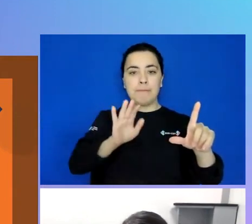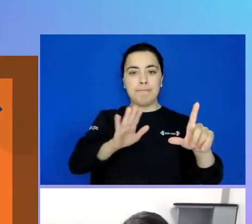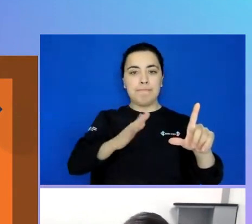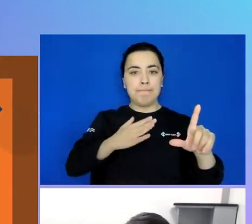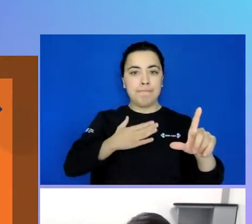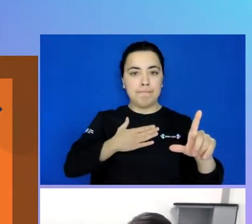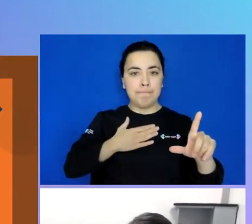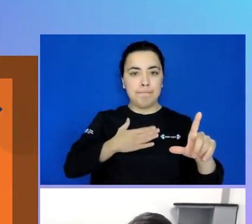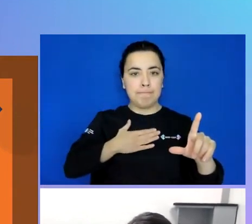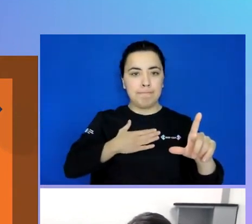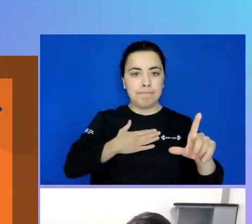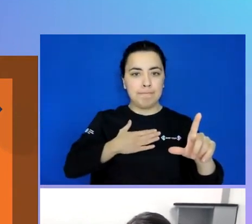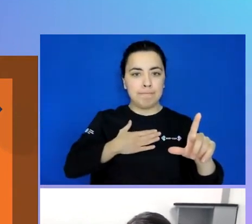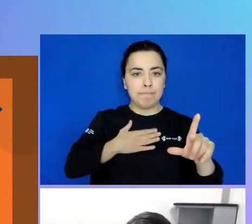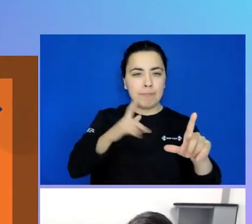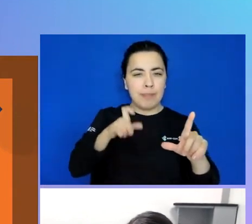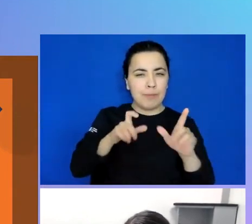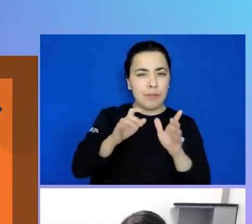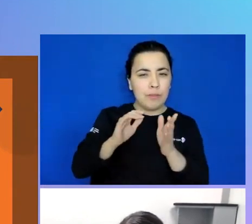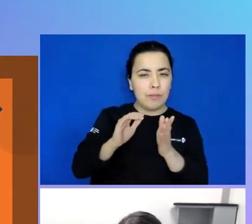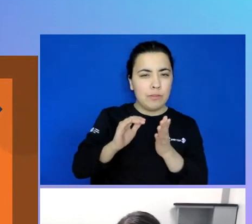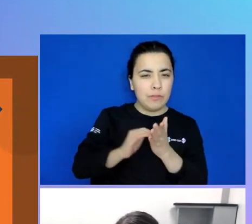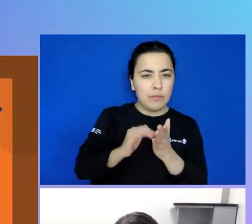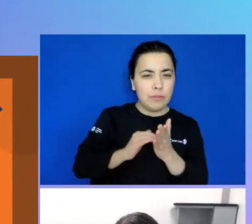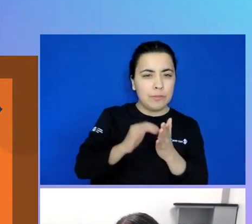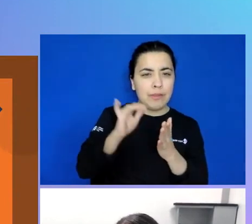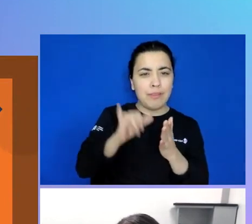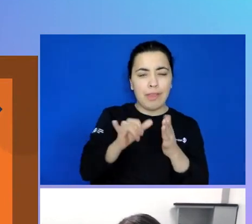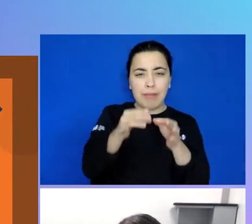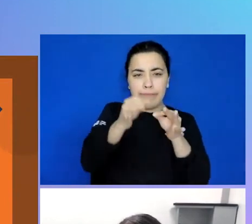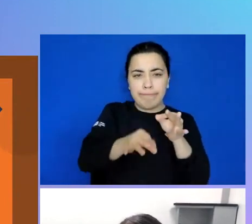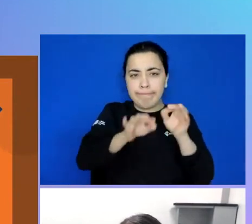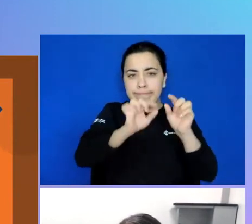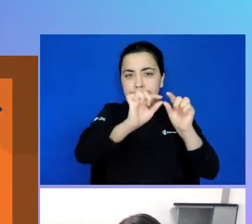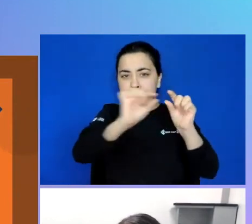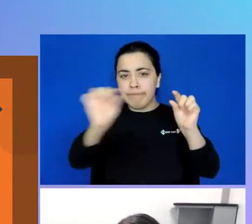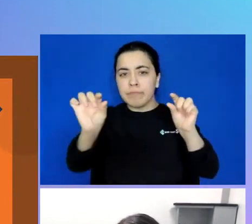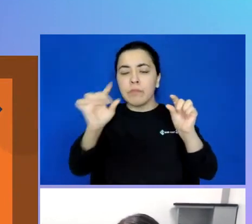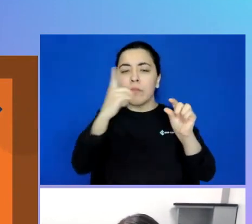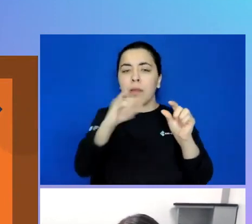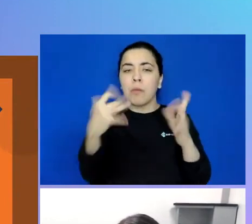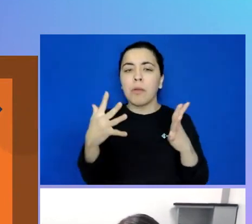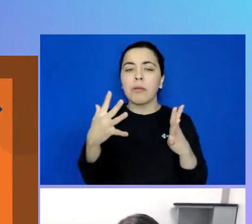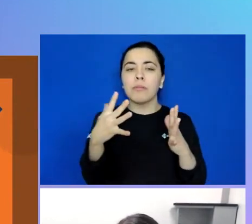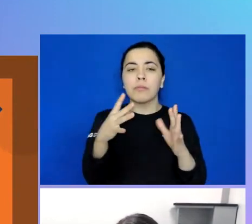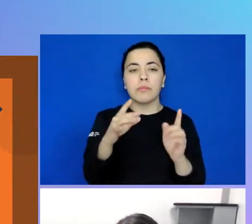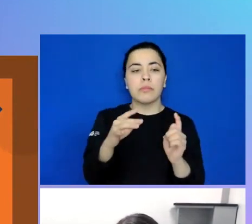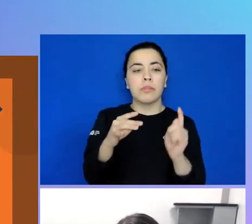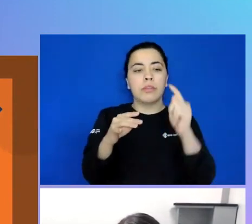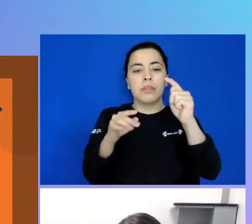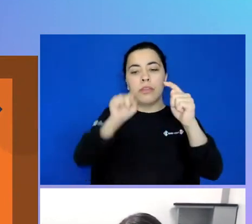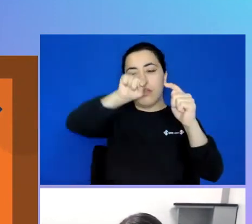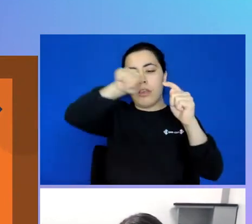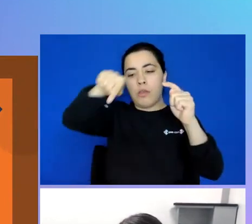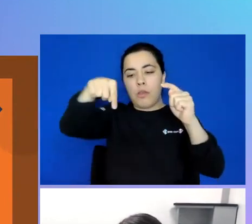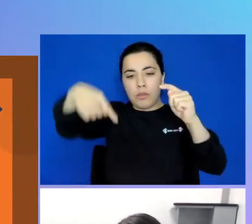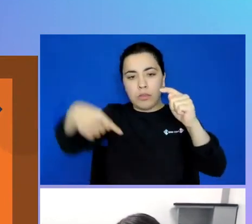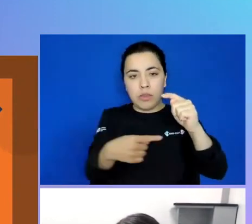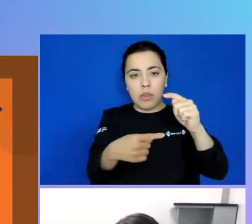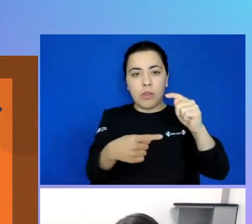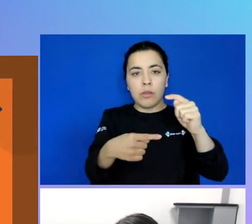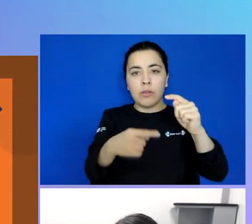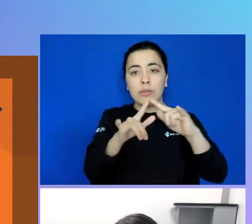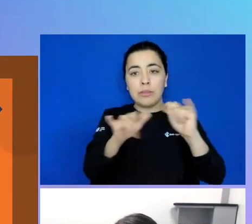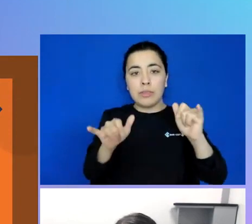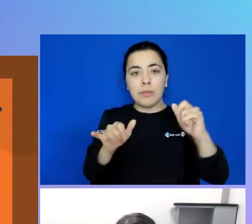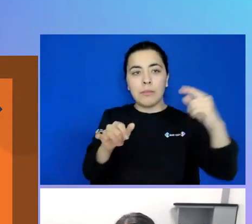have to forgive it a little bit. It is an arrow left to right, and then it has different